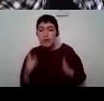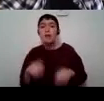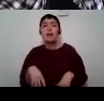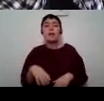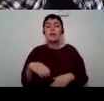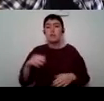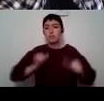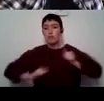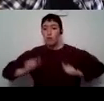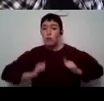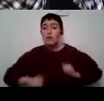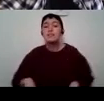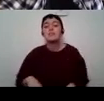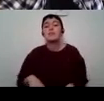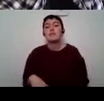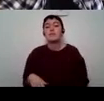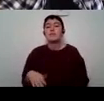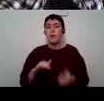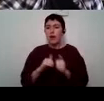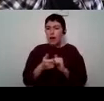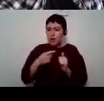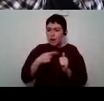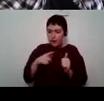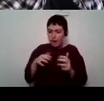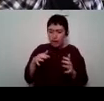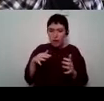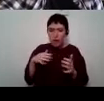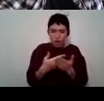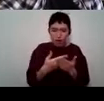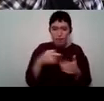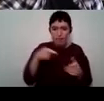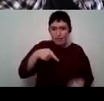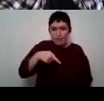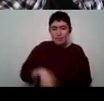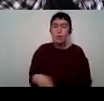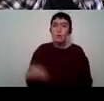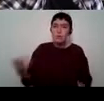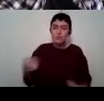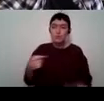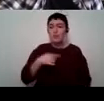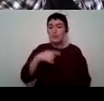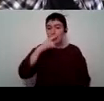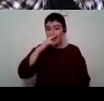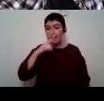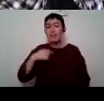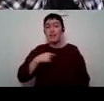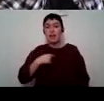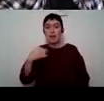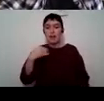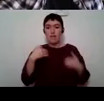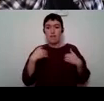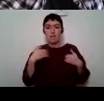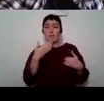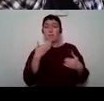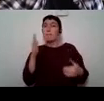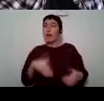get here? Good question. So when I was a little kid, I used to have recurring King Kong nightmares where King Kong would come and I'd hear the footsteps in the